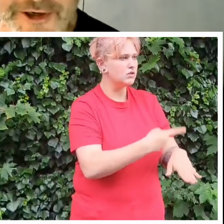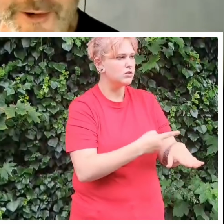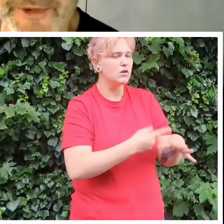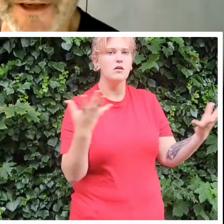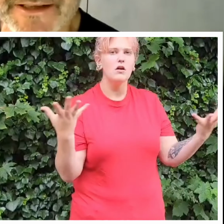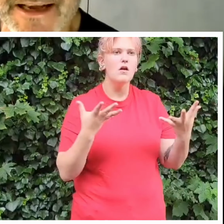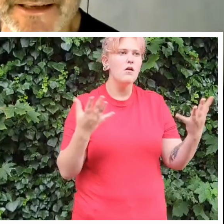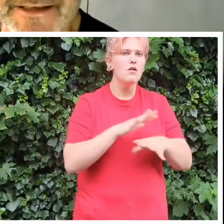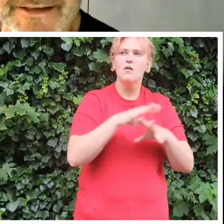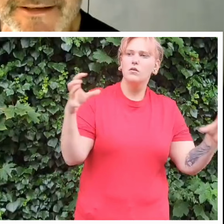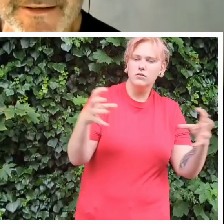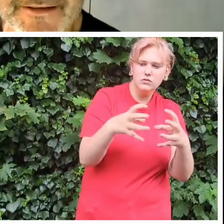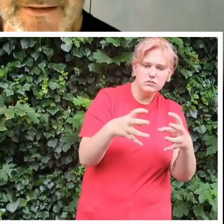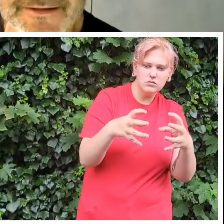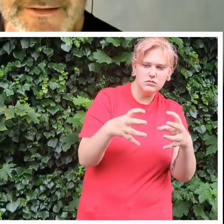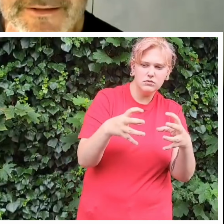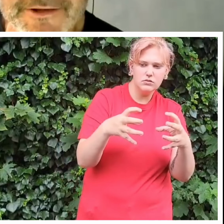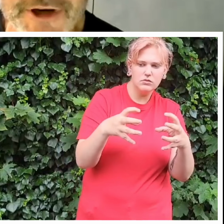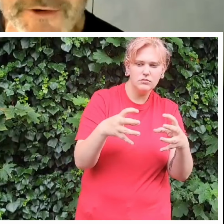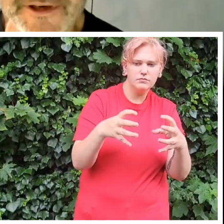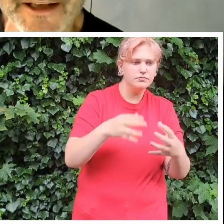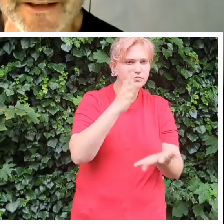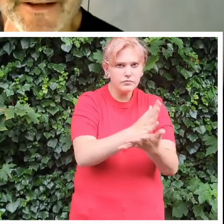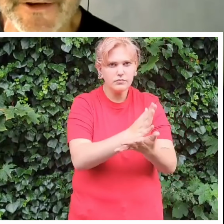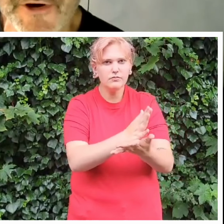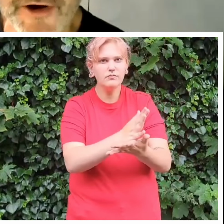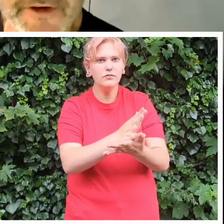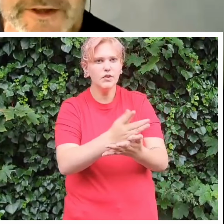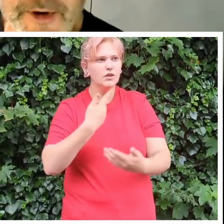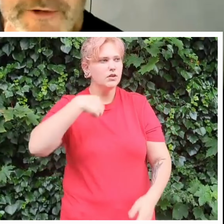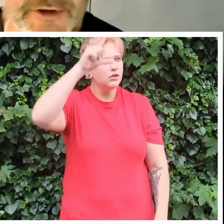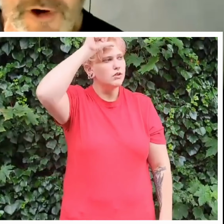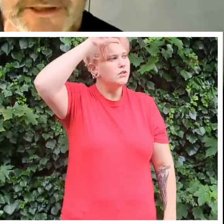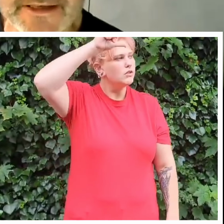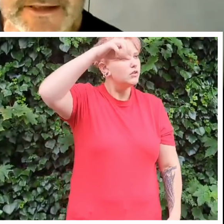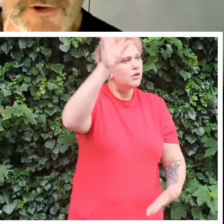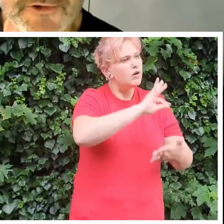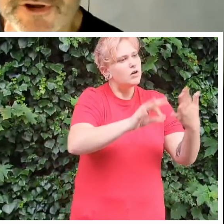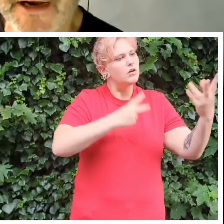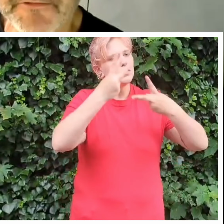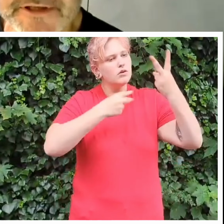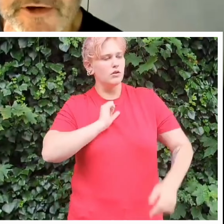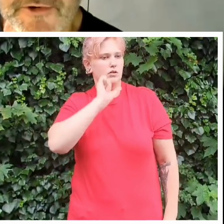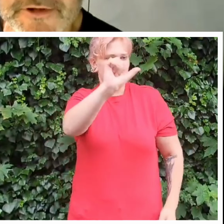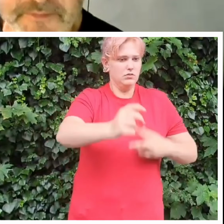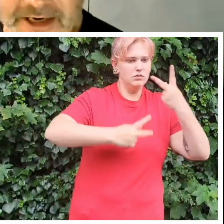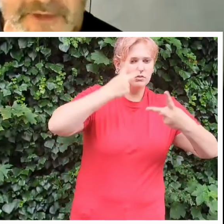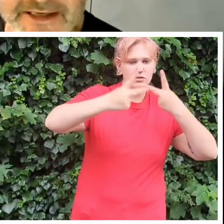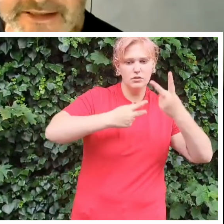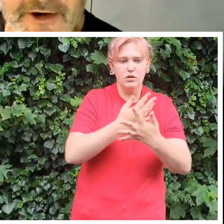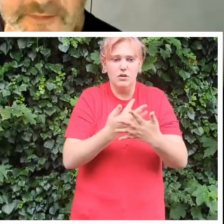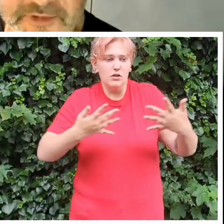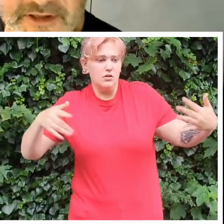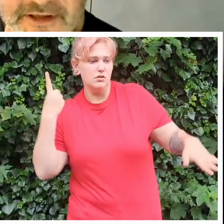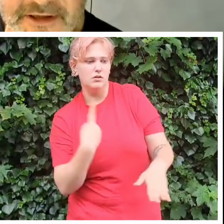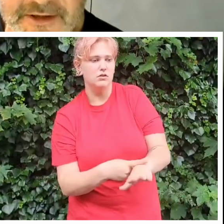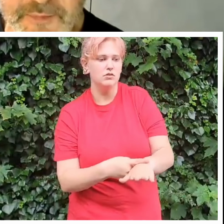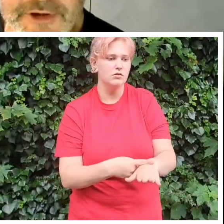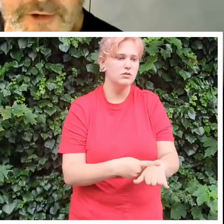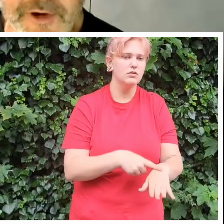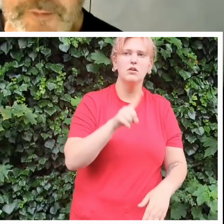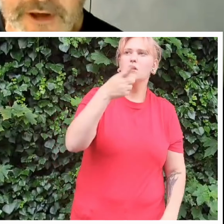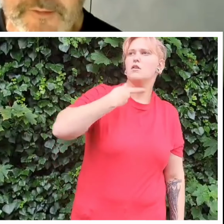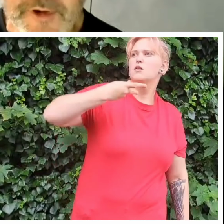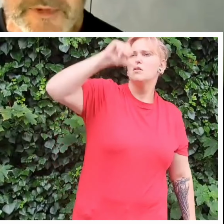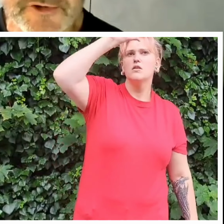This is where it can't be contained. Genuinely, I've experienced writing songs, sharing songs many times,